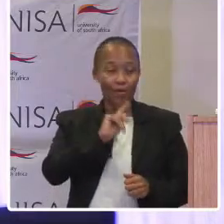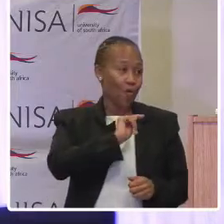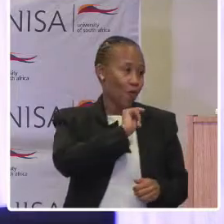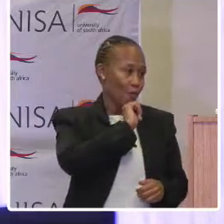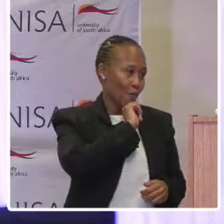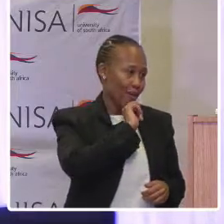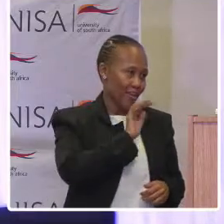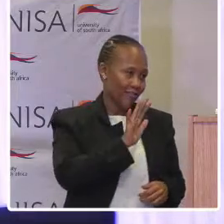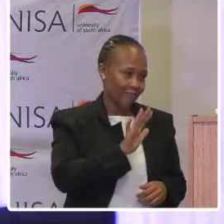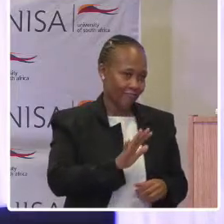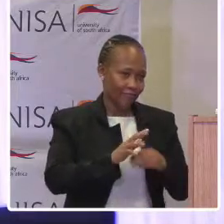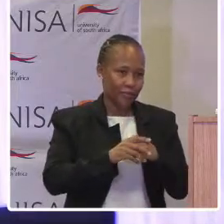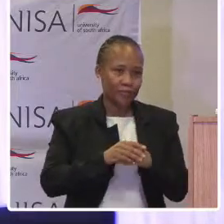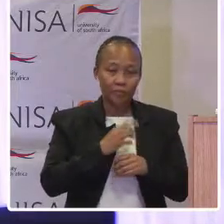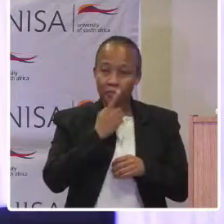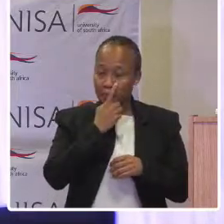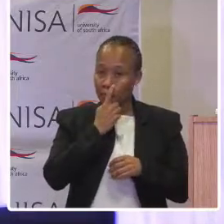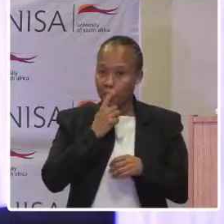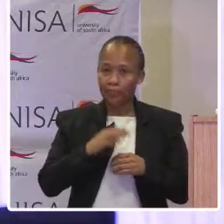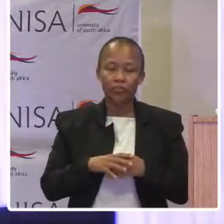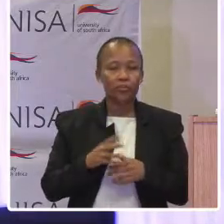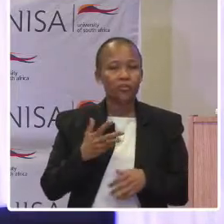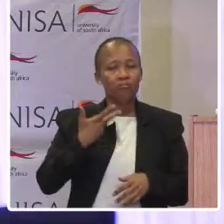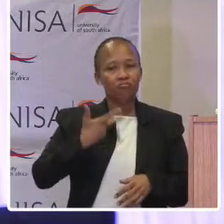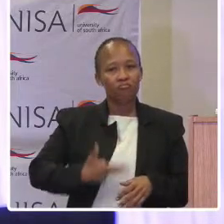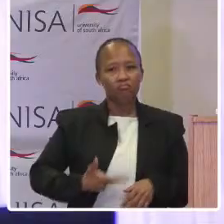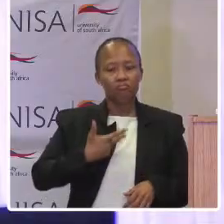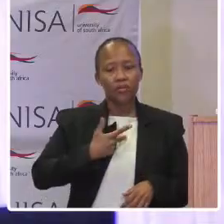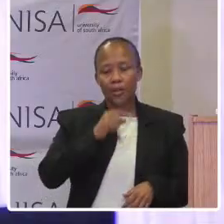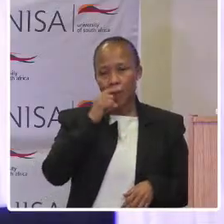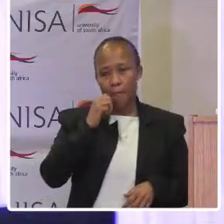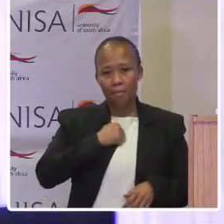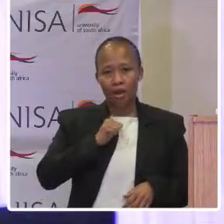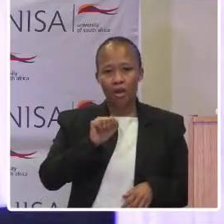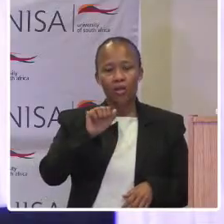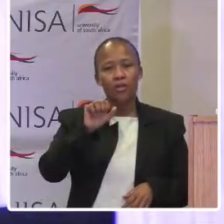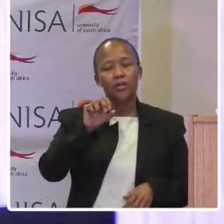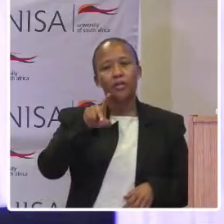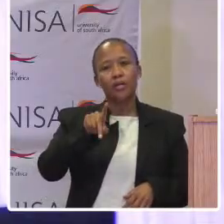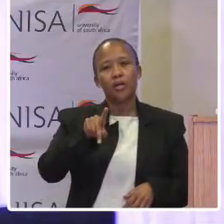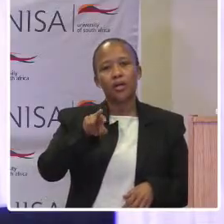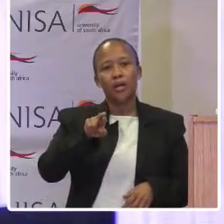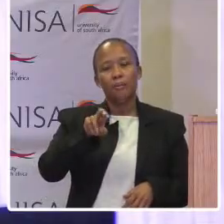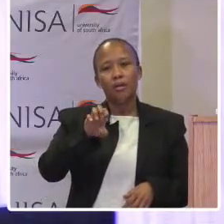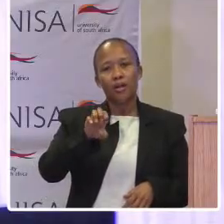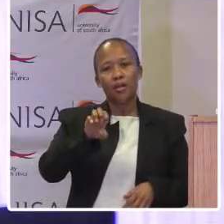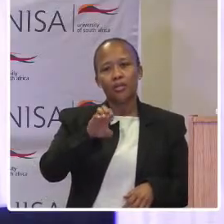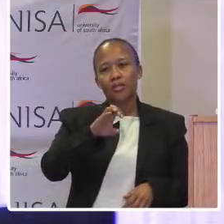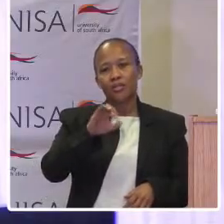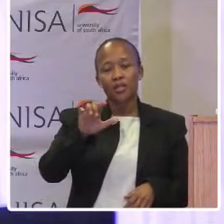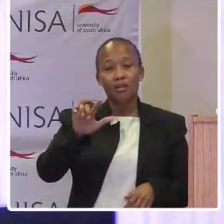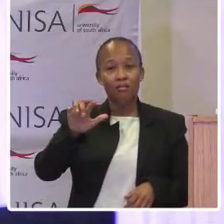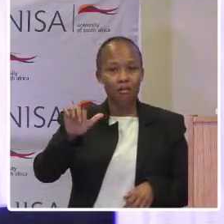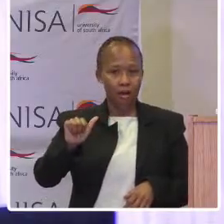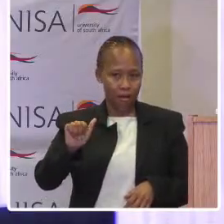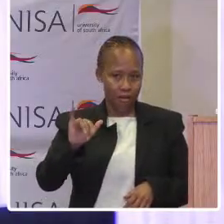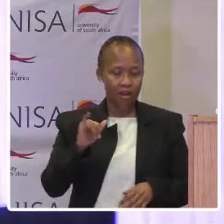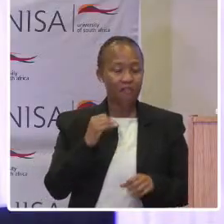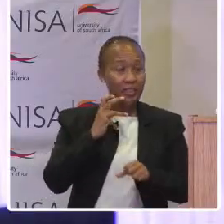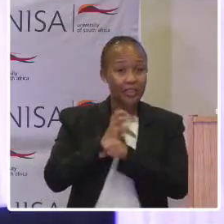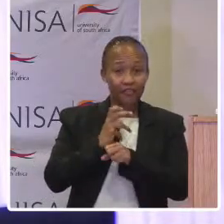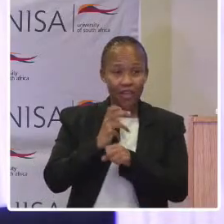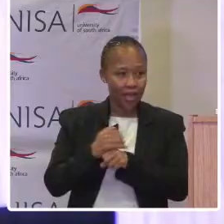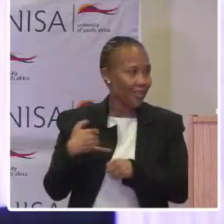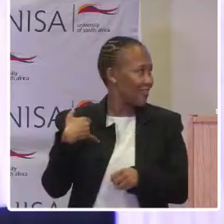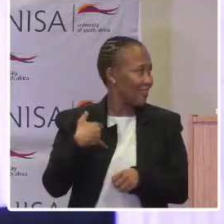As has already been alluded to, my name is Priscilla Vengasai. If you are finding it difficult to pronounce my surname,